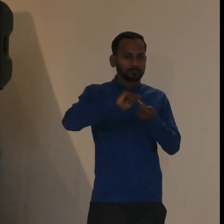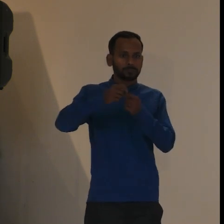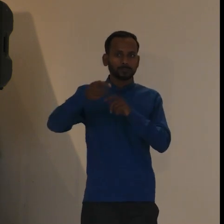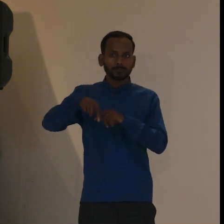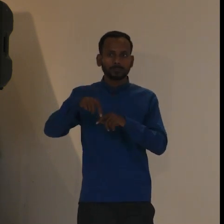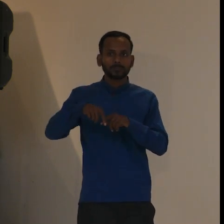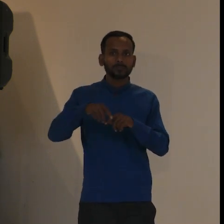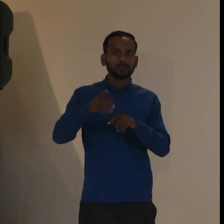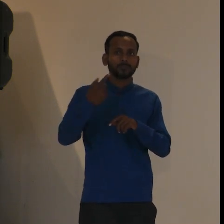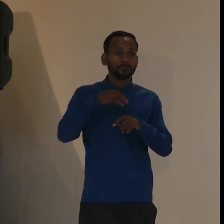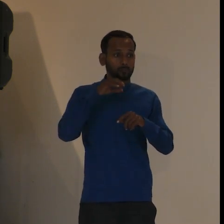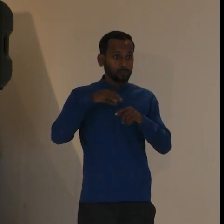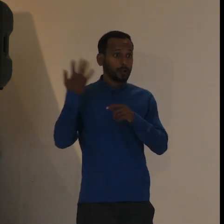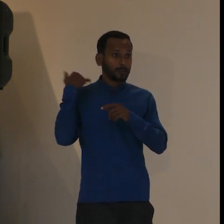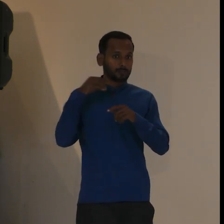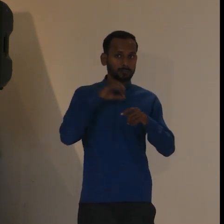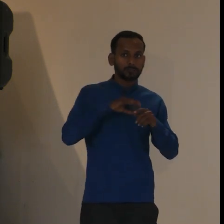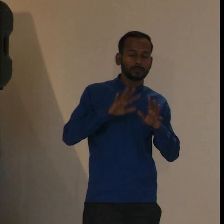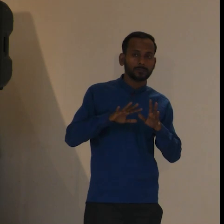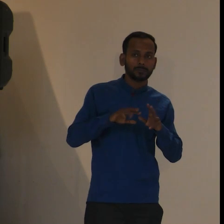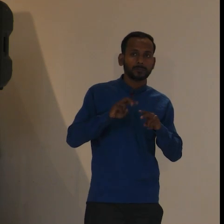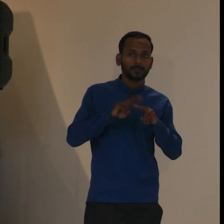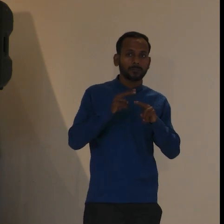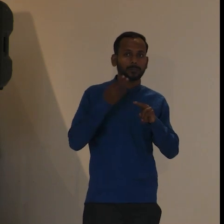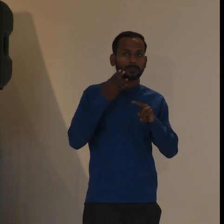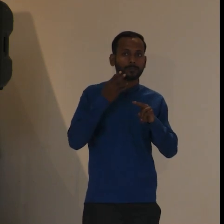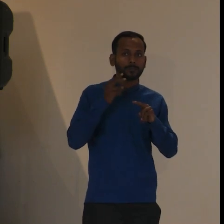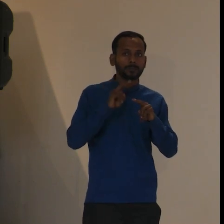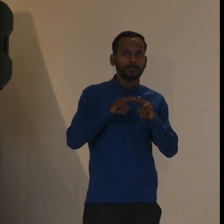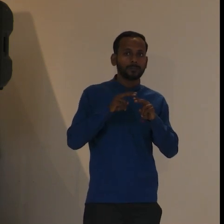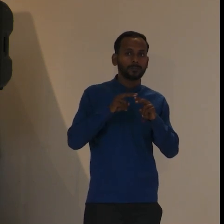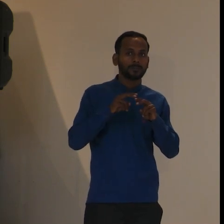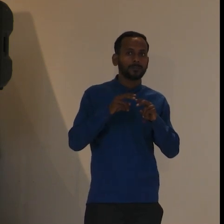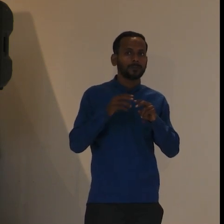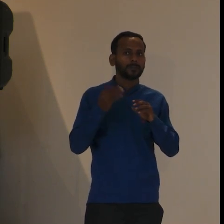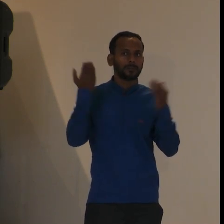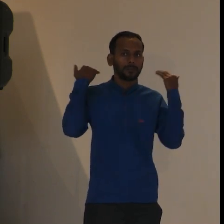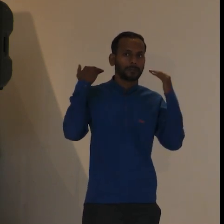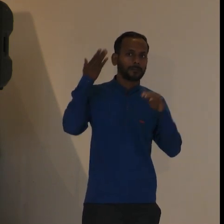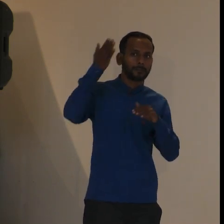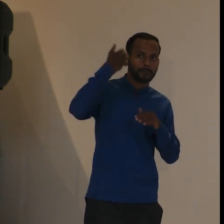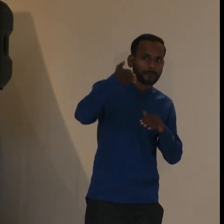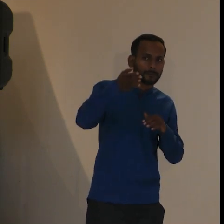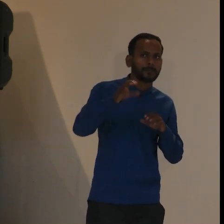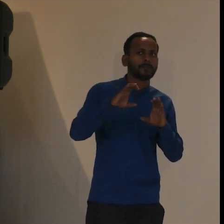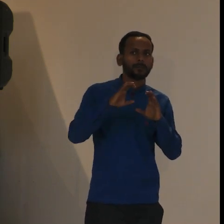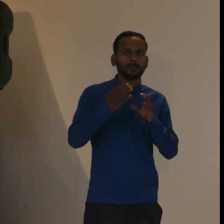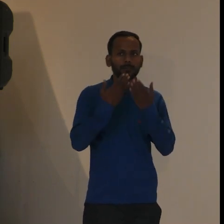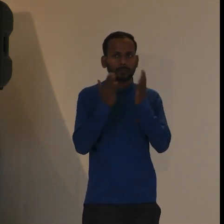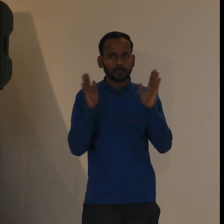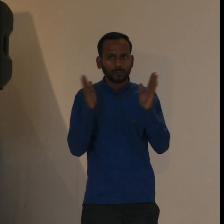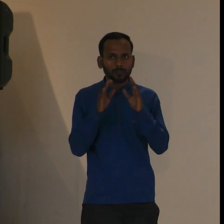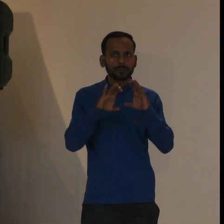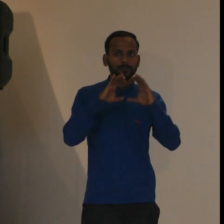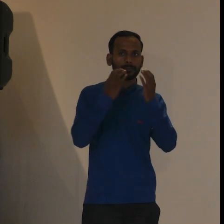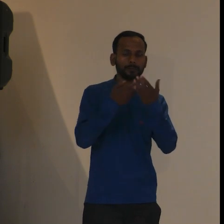the opportunity of visiting St. Francis Xavier's exposed coffin in a small glass case.